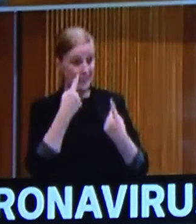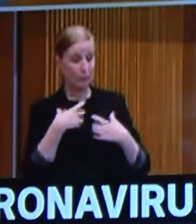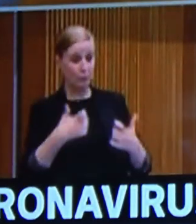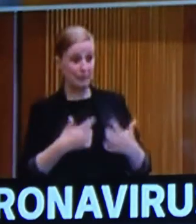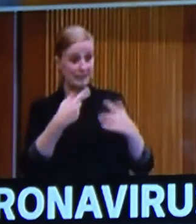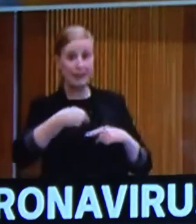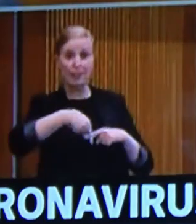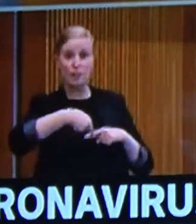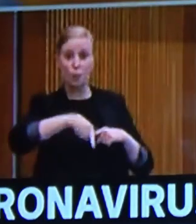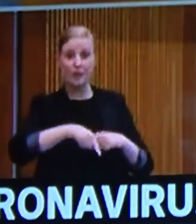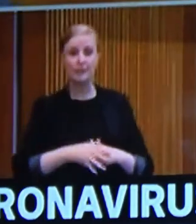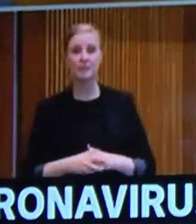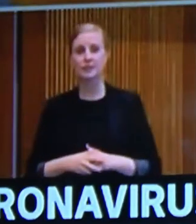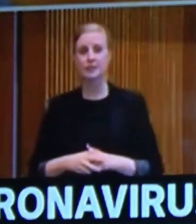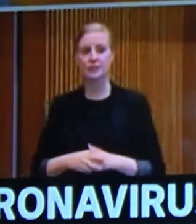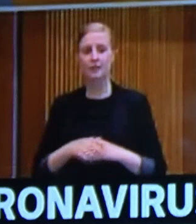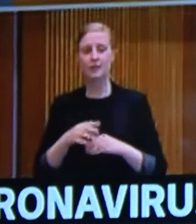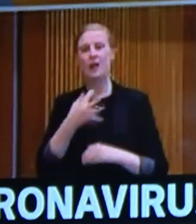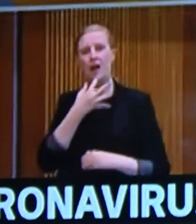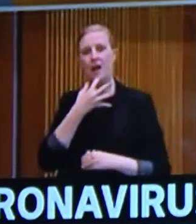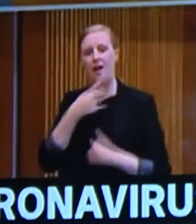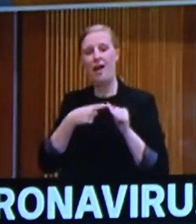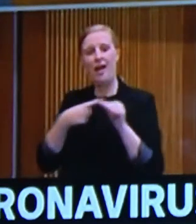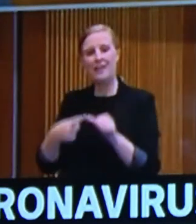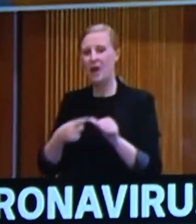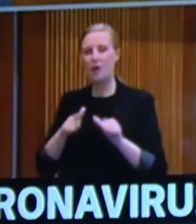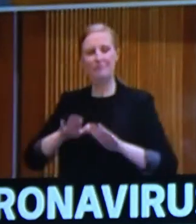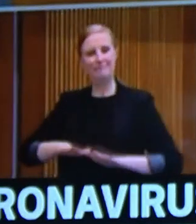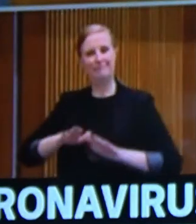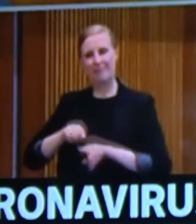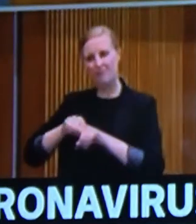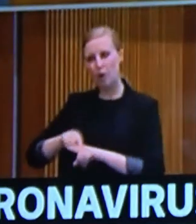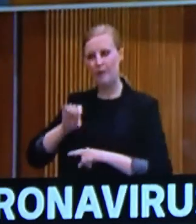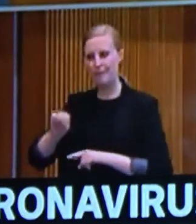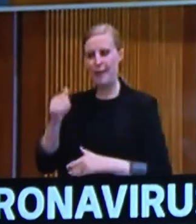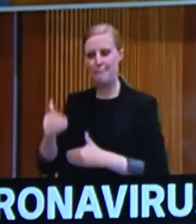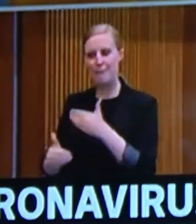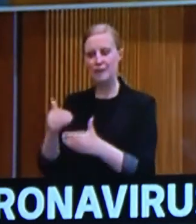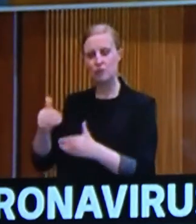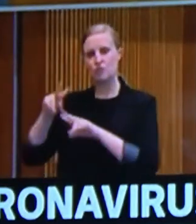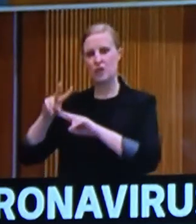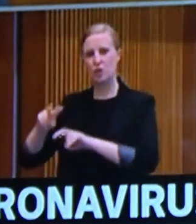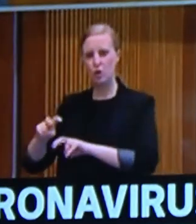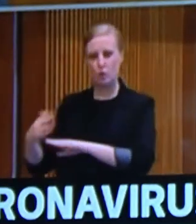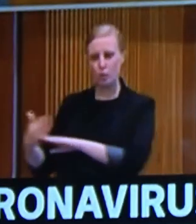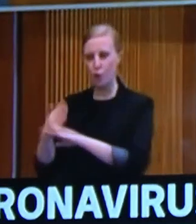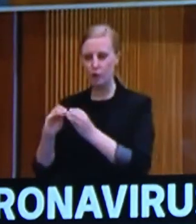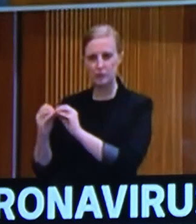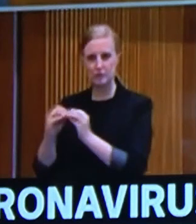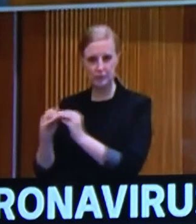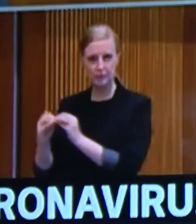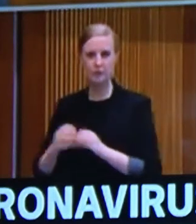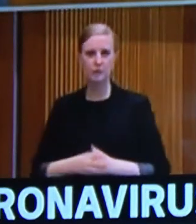because that's we're being guided by the work and the pace of the work. But we are planning for, let's put it this